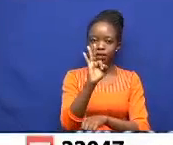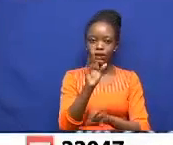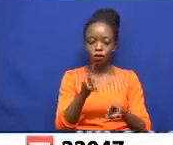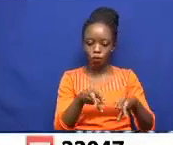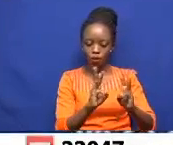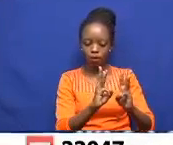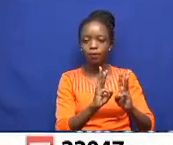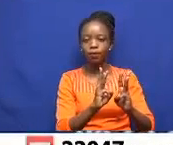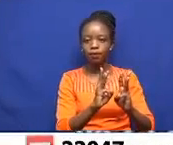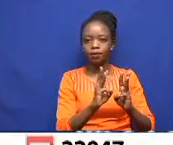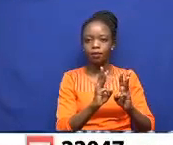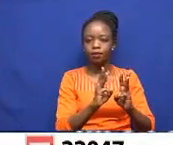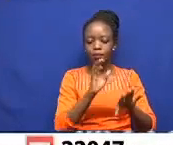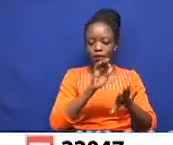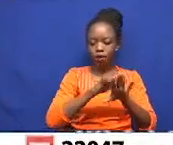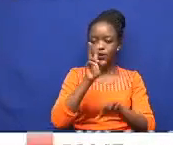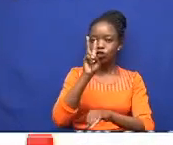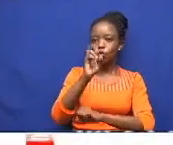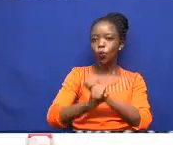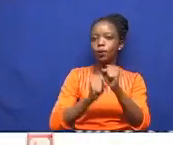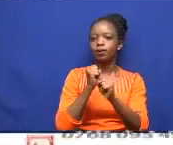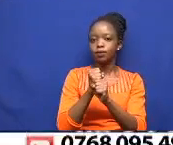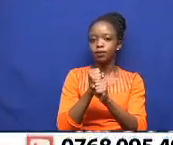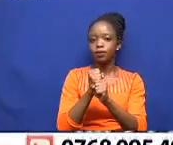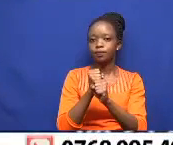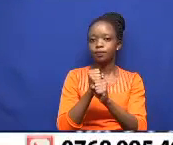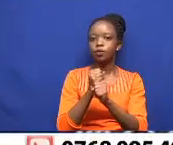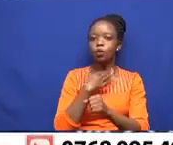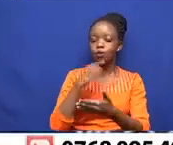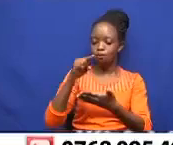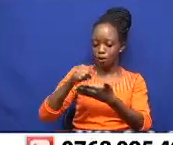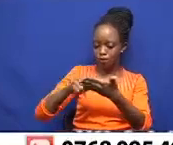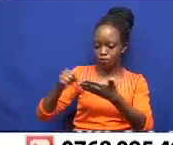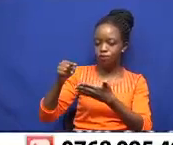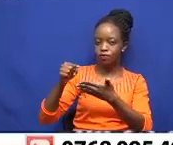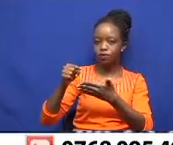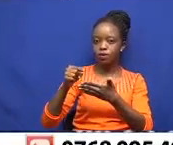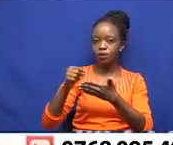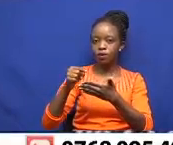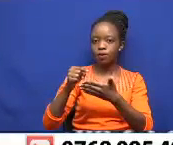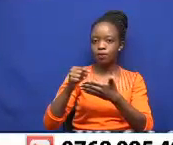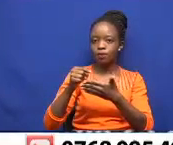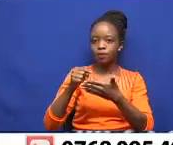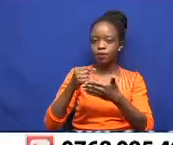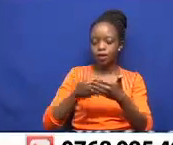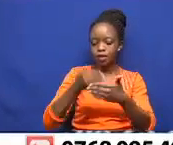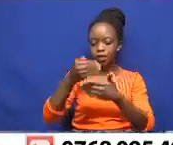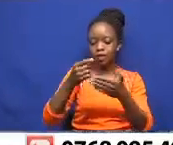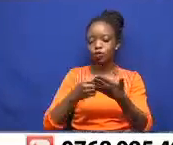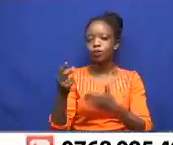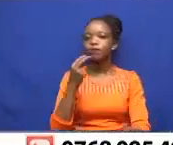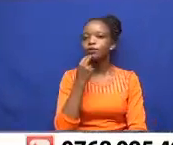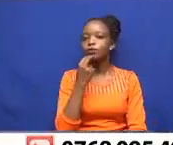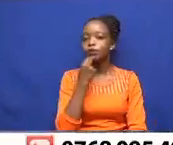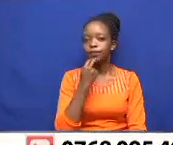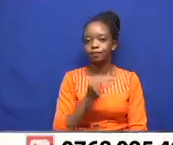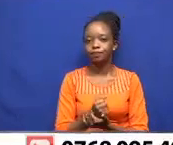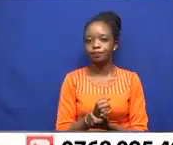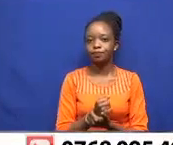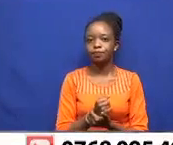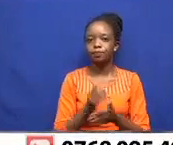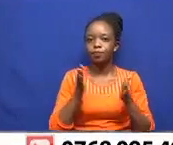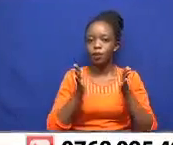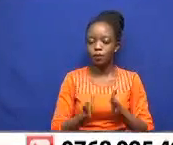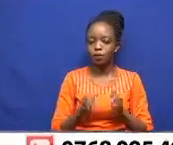formula deferred for 2 years, have vowed to pass the disputed formula come Tuesday next week. So I can tell you in